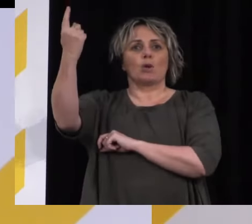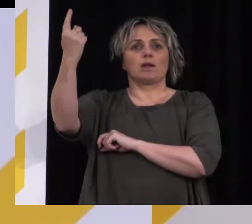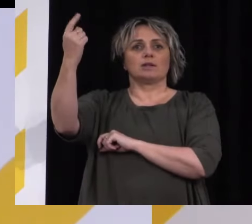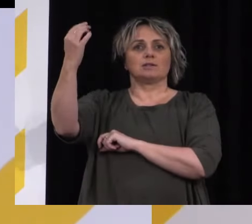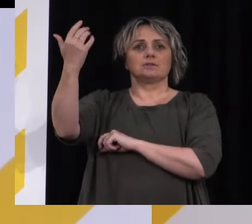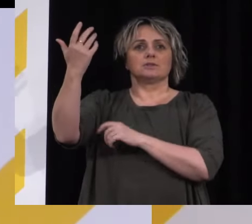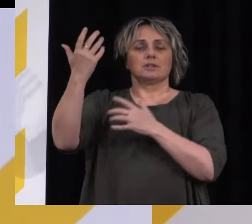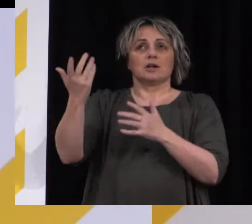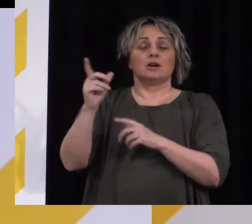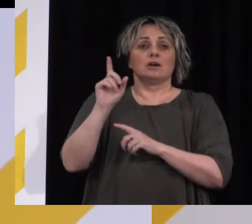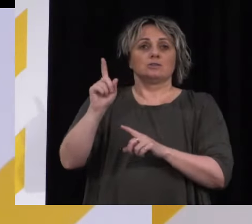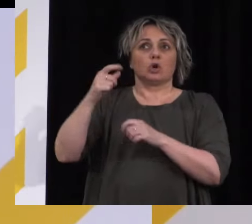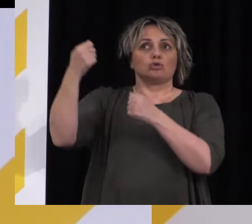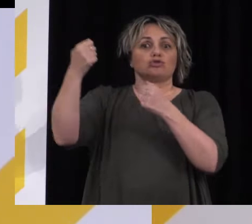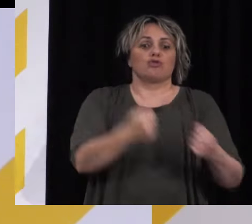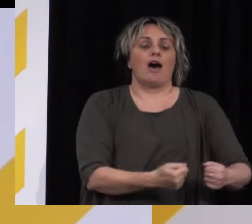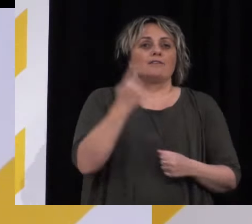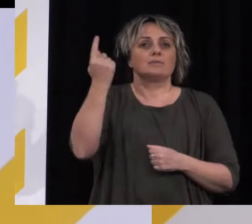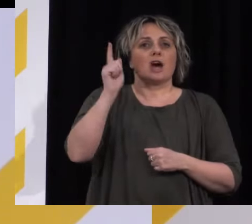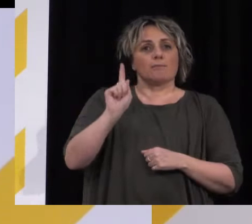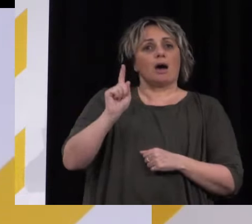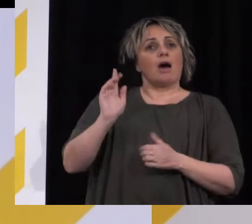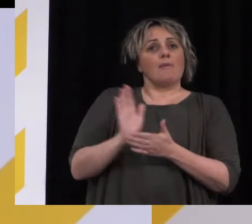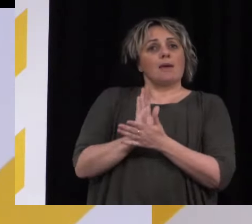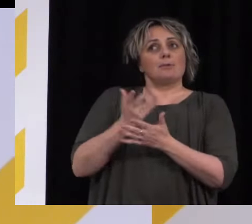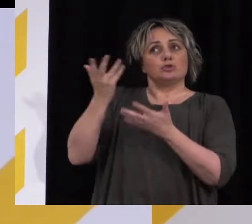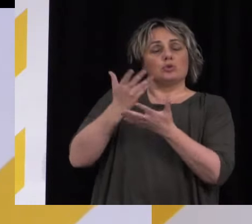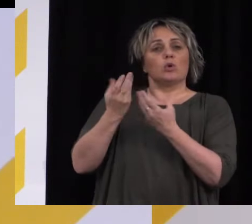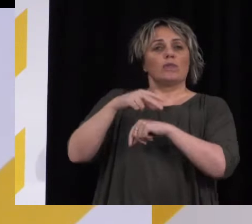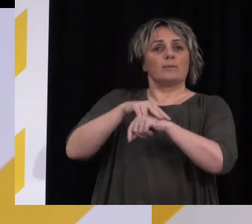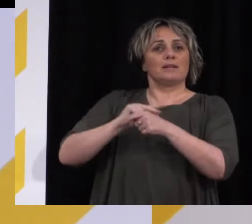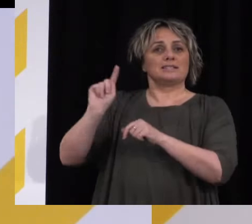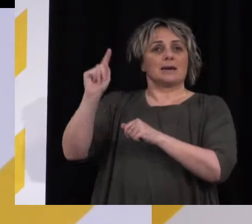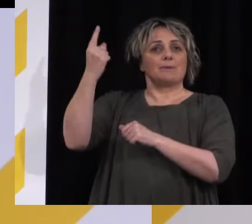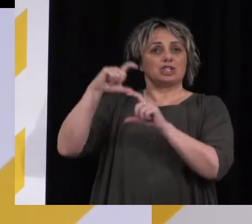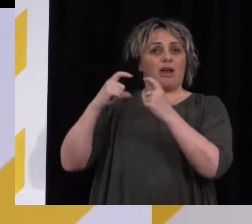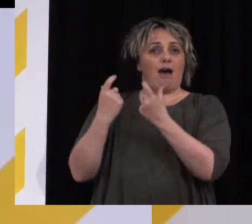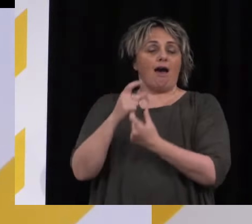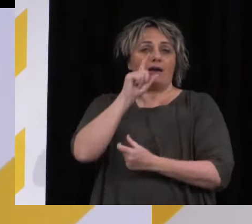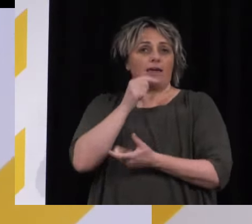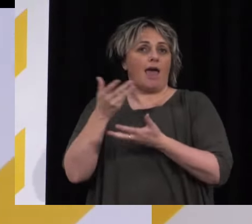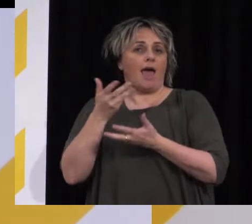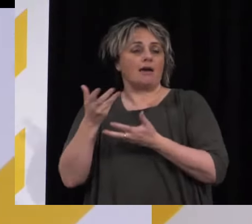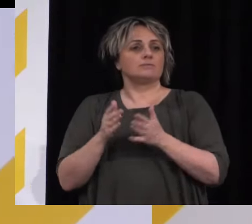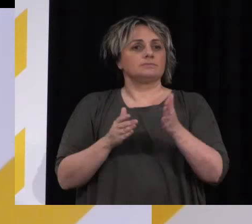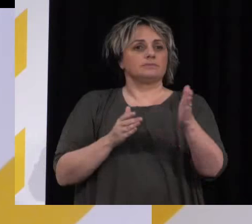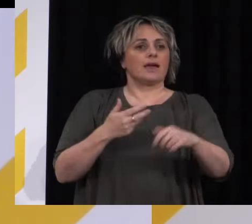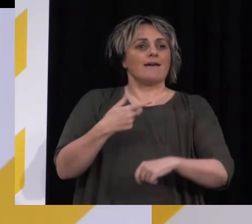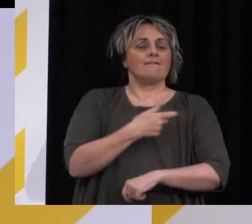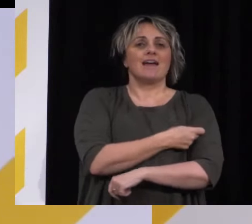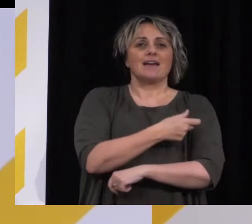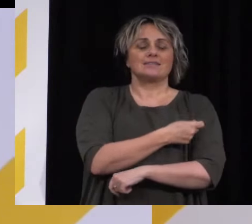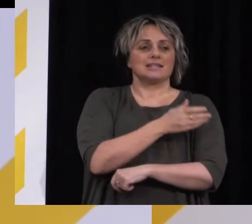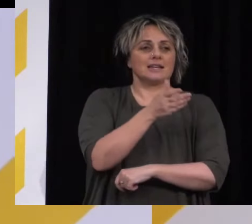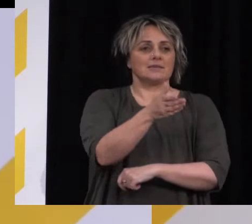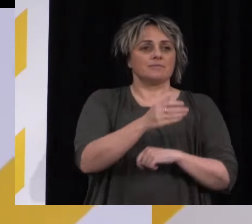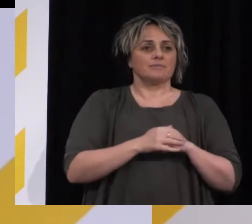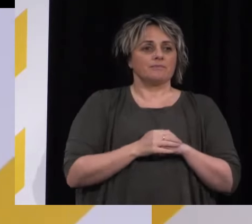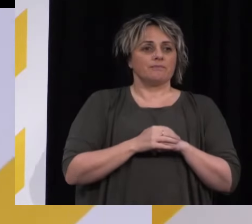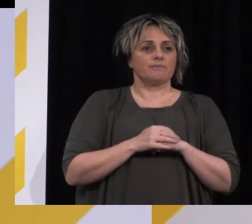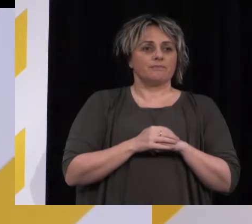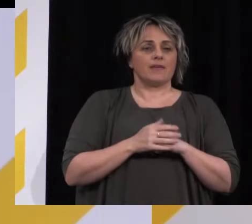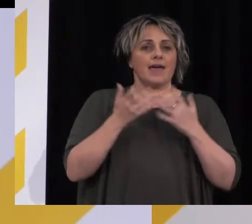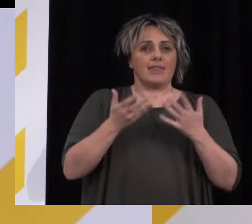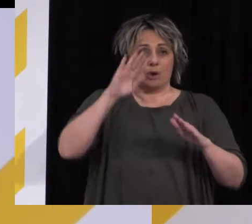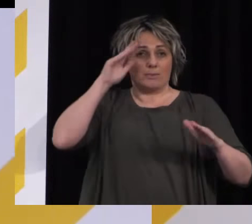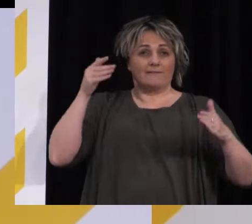I'm happy to have a conversation with the Police Commissioner about. Prime Minister, okay, vaccination is obviously almost the entire ball game at the